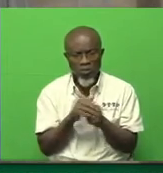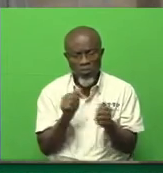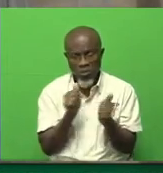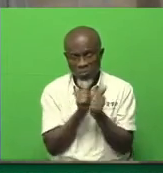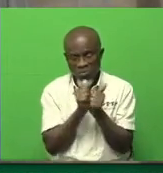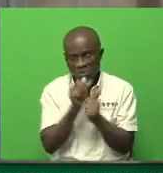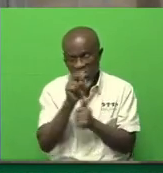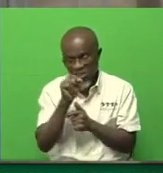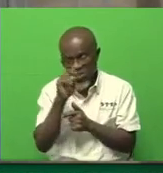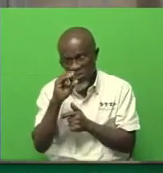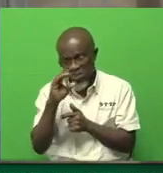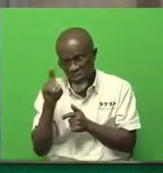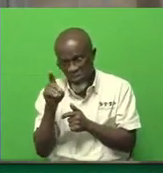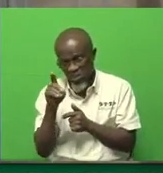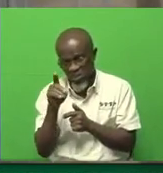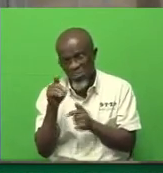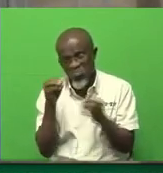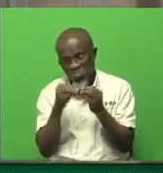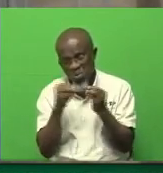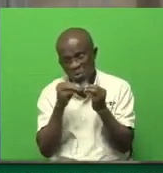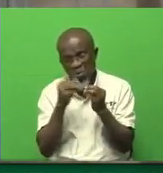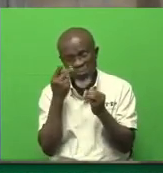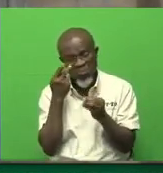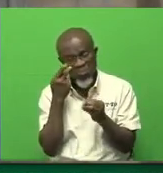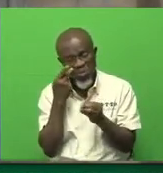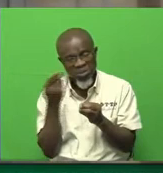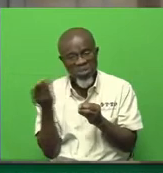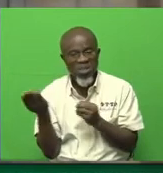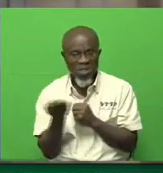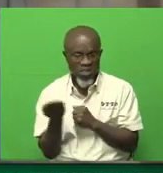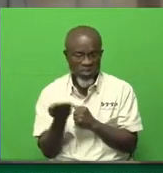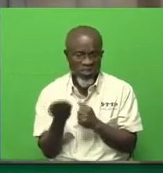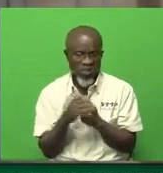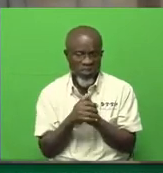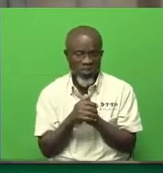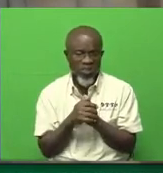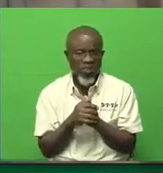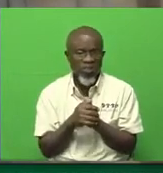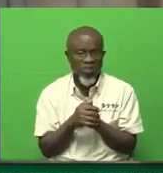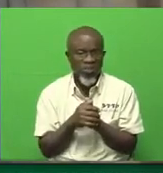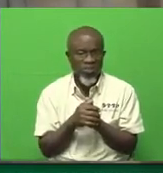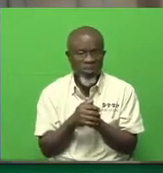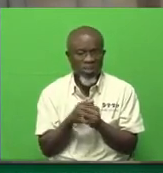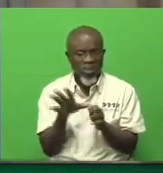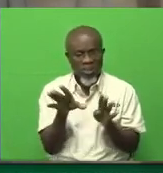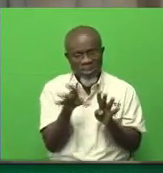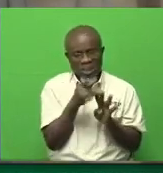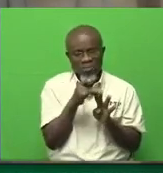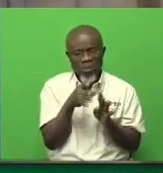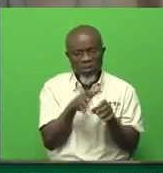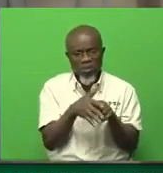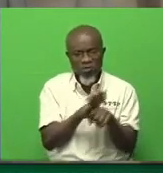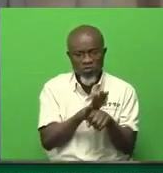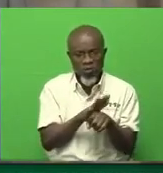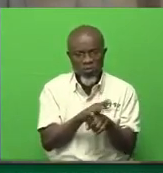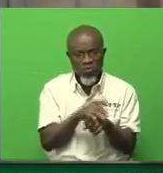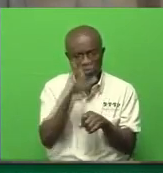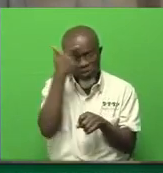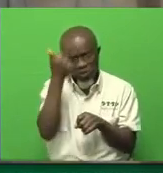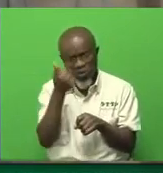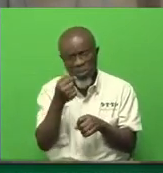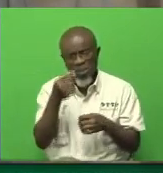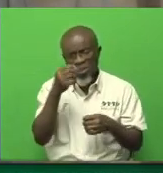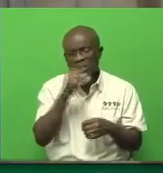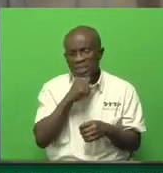vulnerable patients and for peop for people who are more vulnerable to severe covid-19 because of their age or health condition